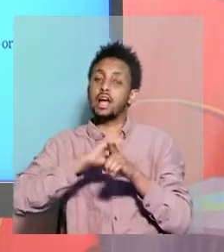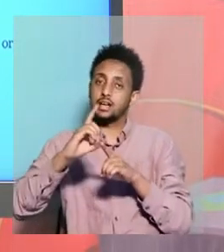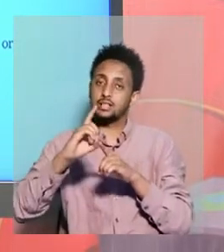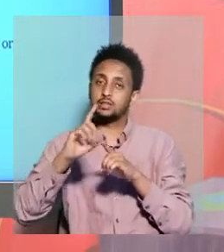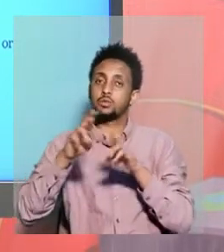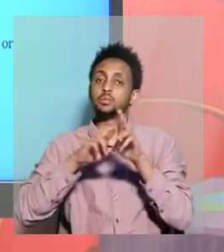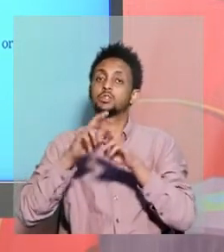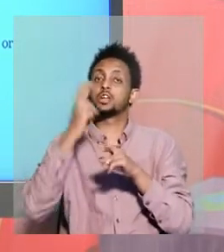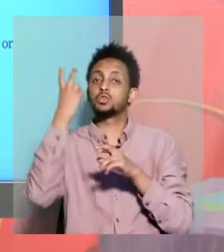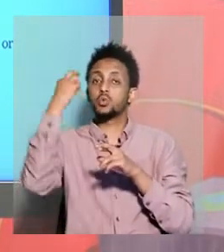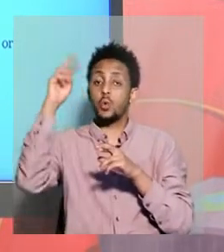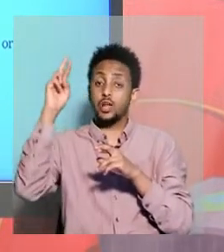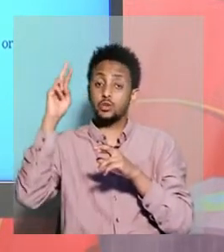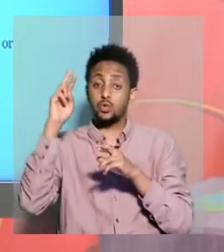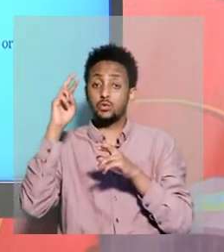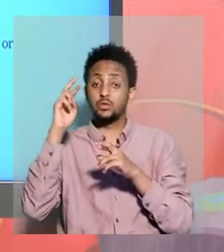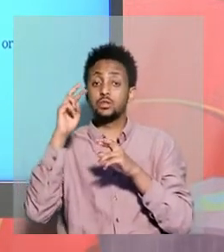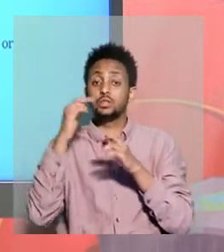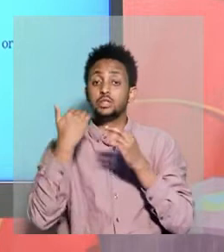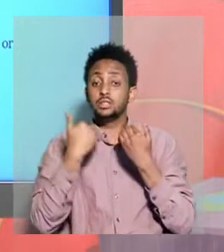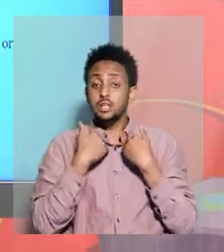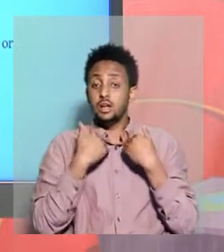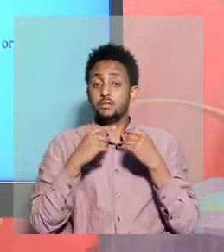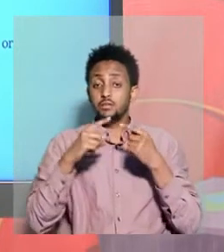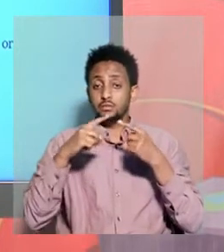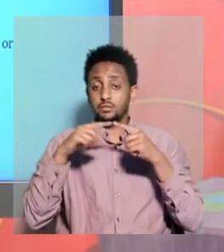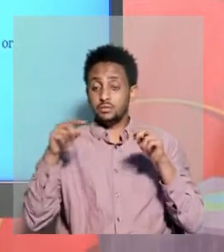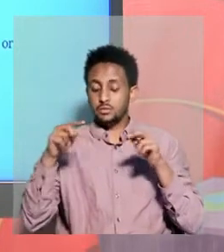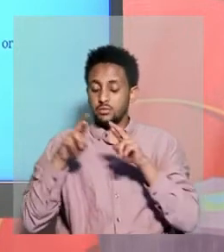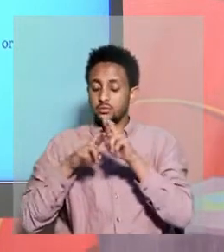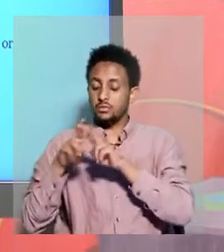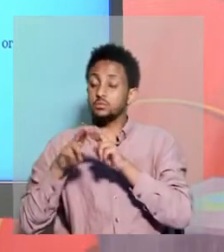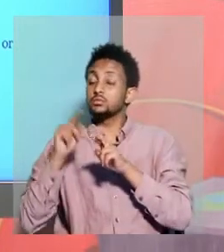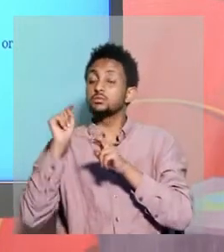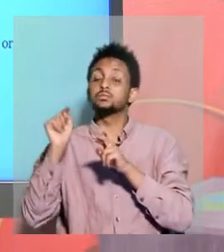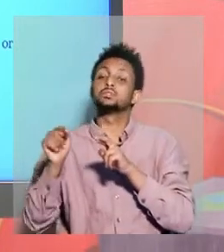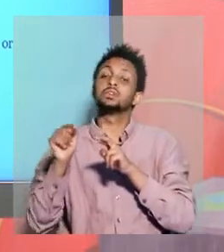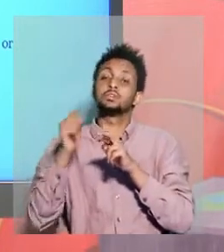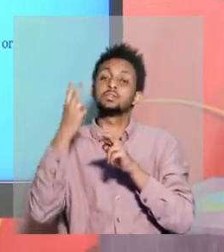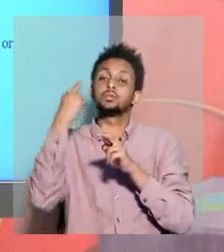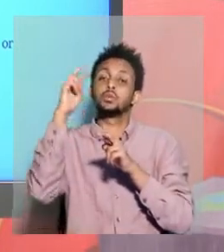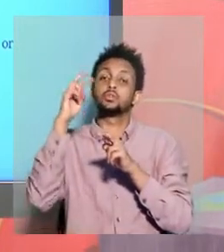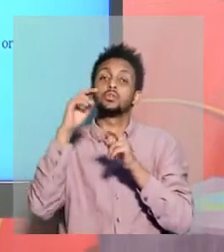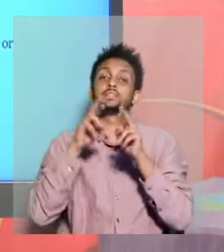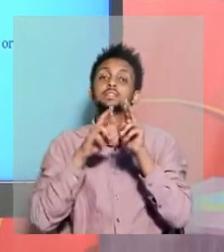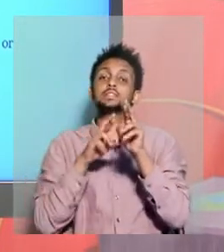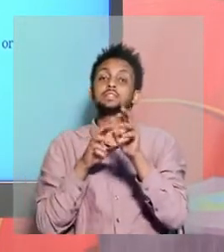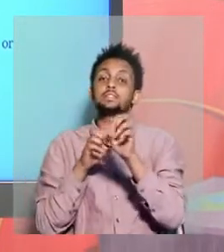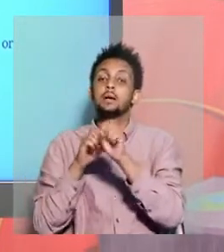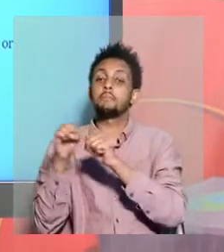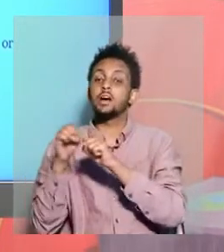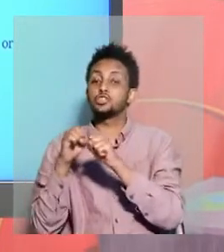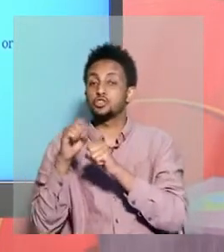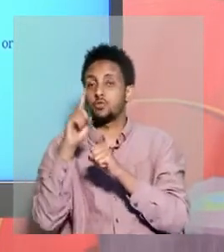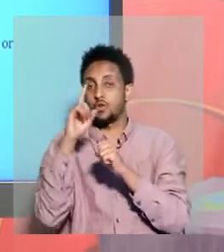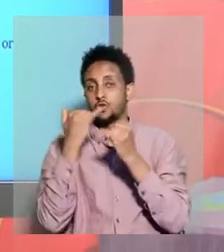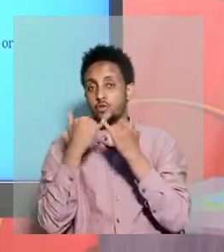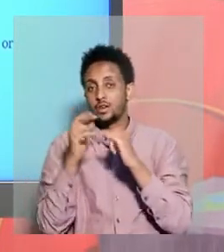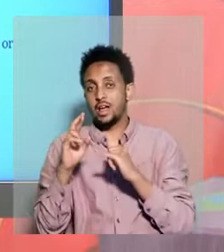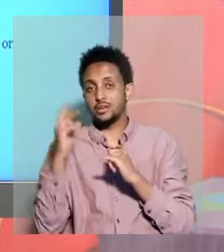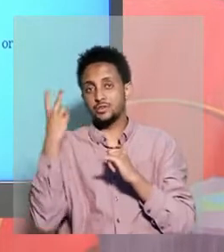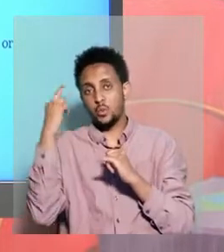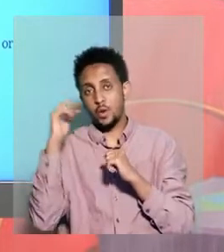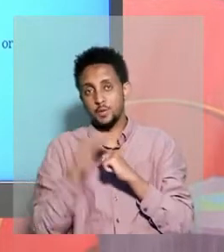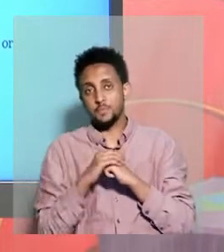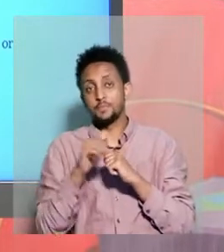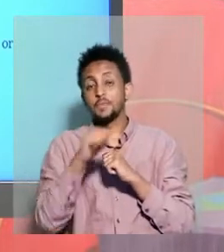proportionality with the square of the amplitude, and it has inverse relation with that of the square of the separation distance.